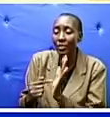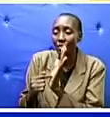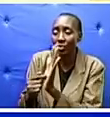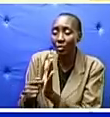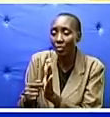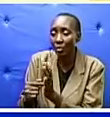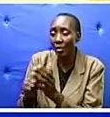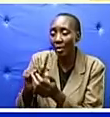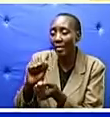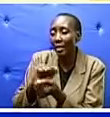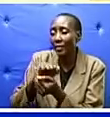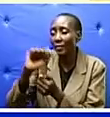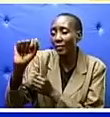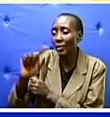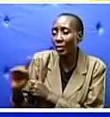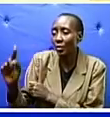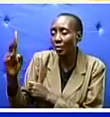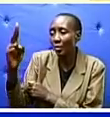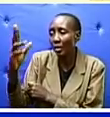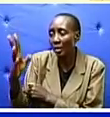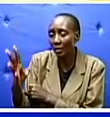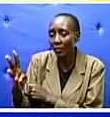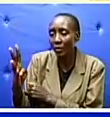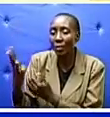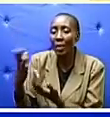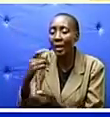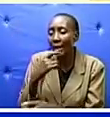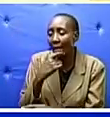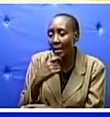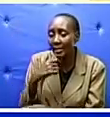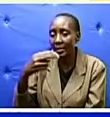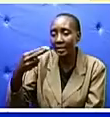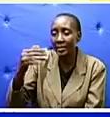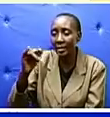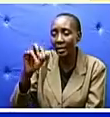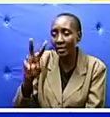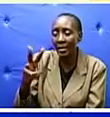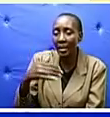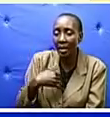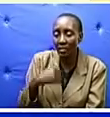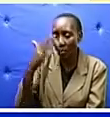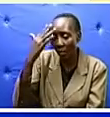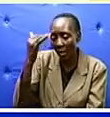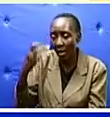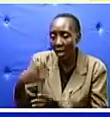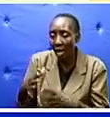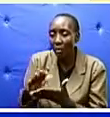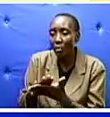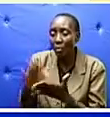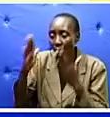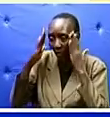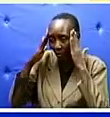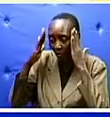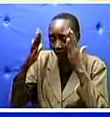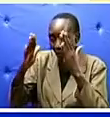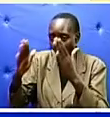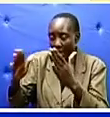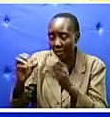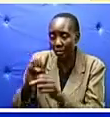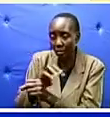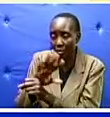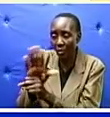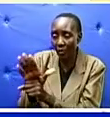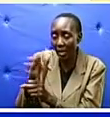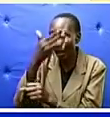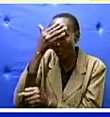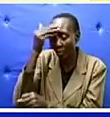15 to 24, they were the largest people to get HIV. Because most of the people, we focus on the COVID-19 and